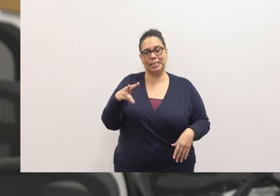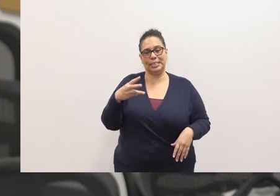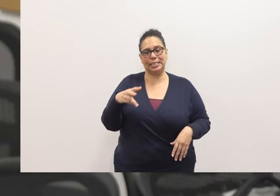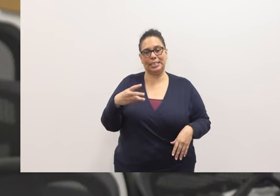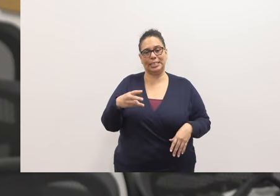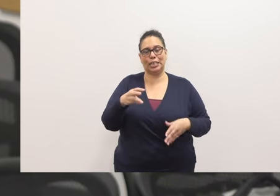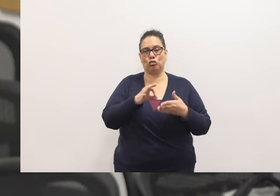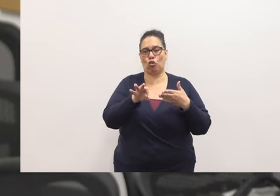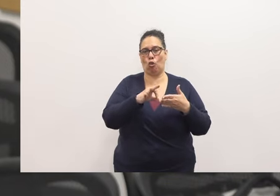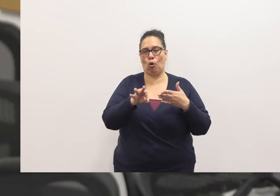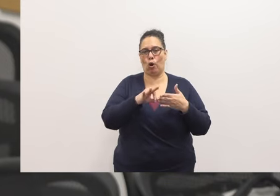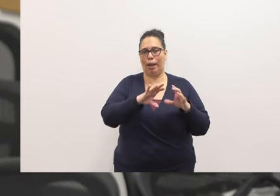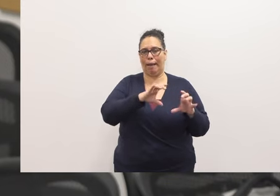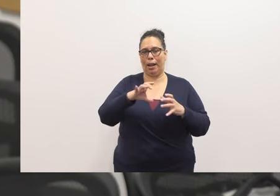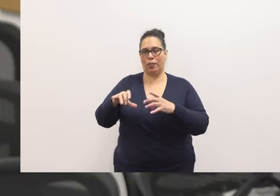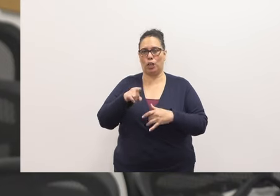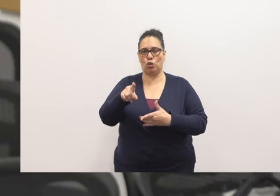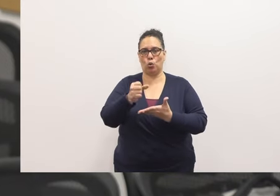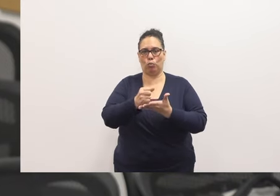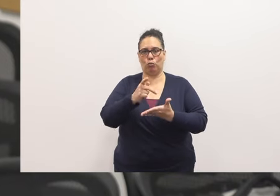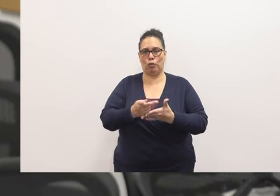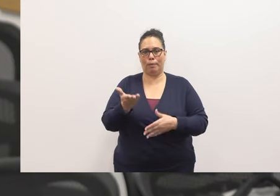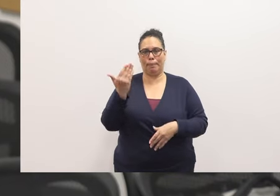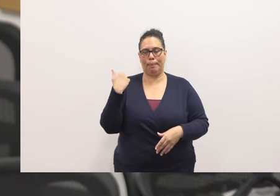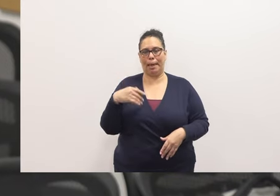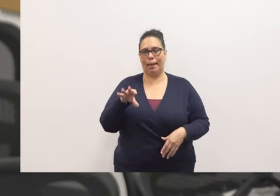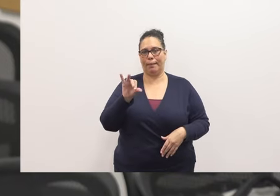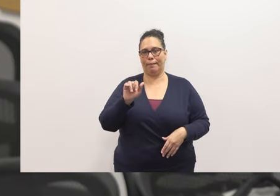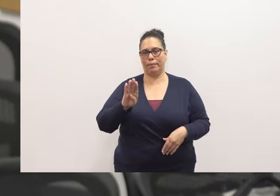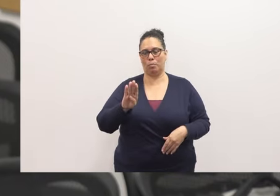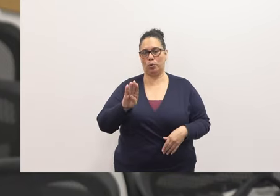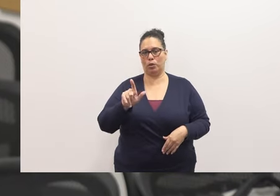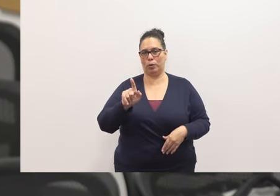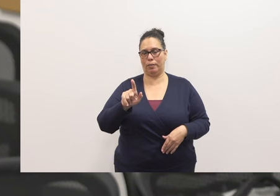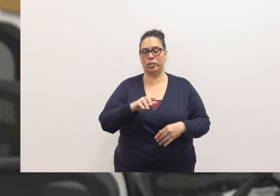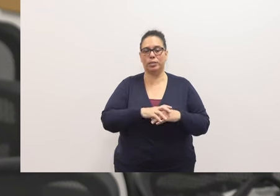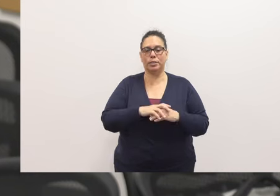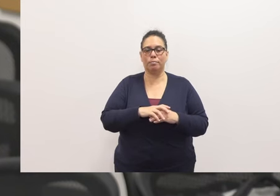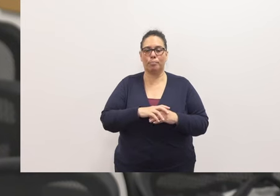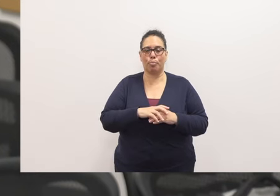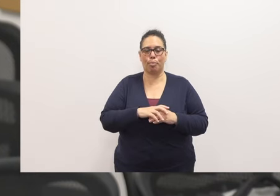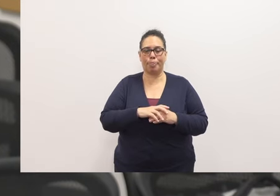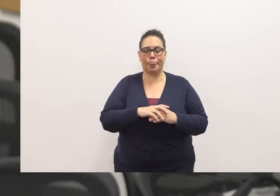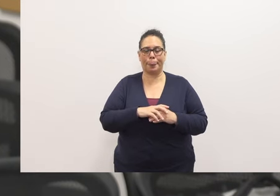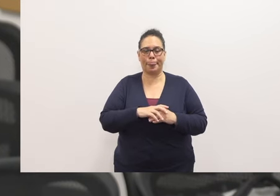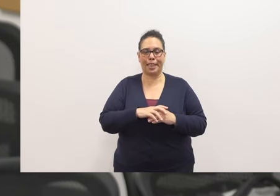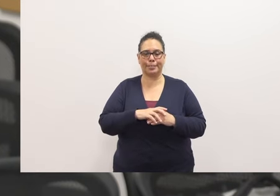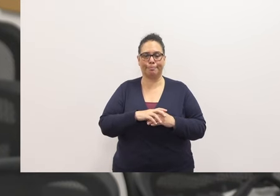scoring categories that you guys approved back on February 21st, of which we are